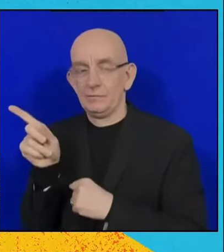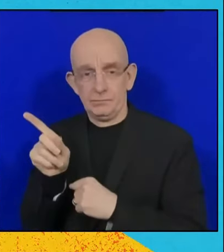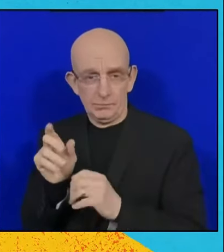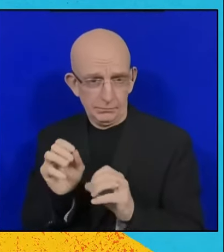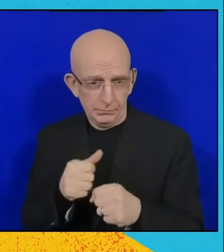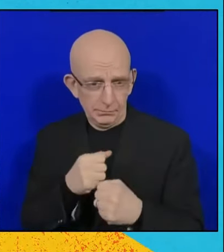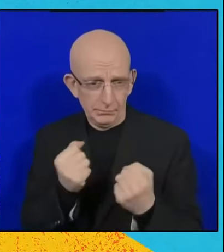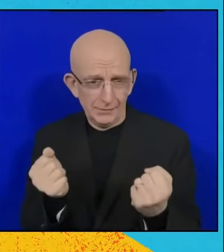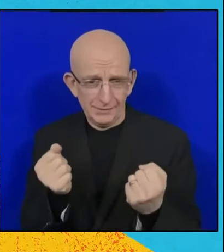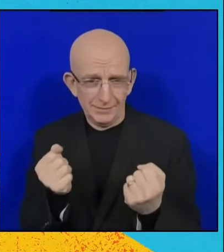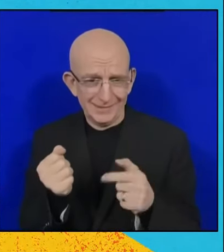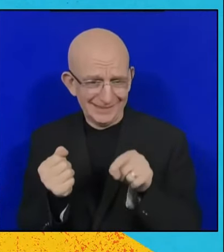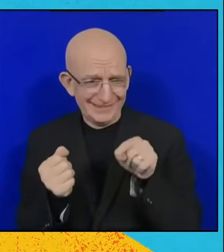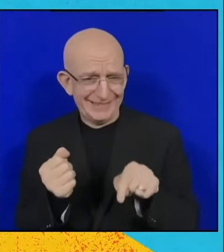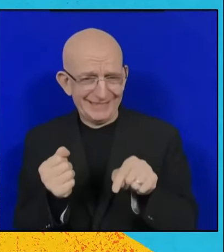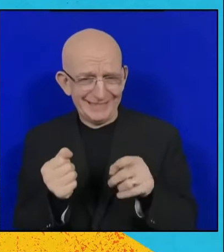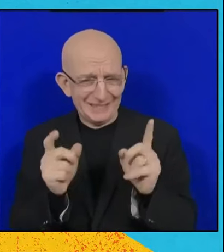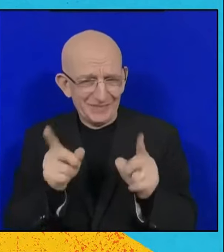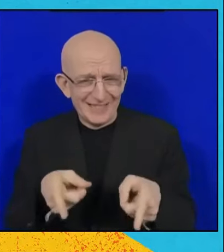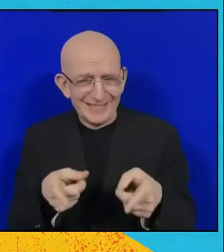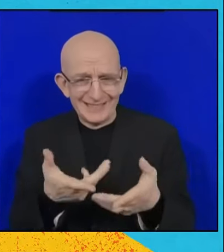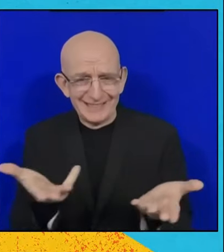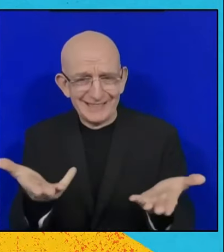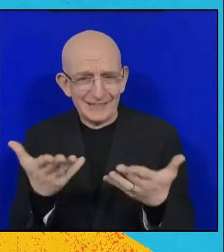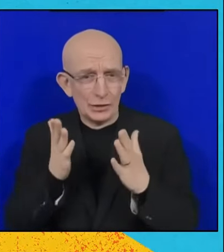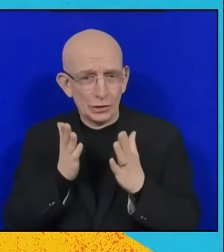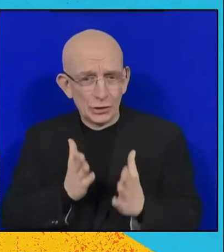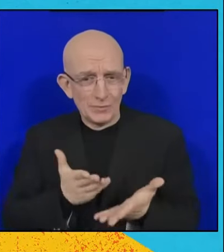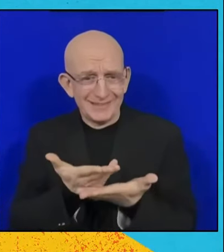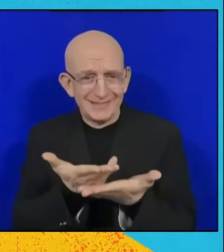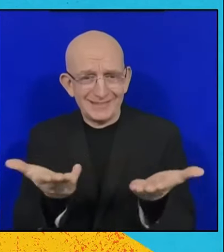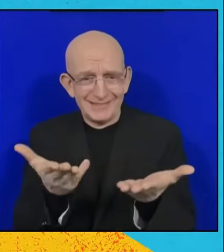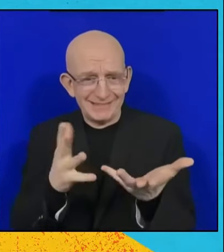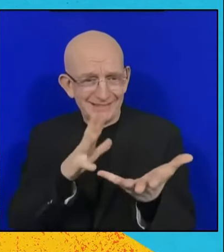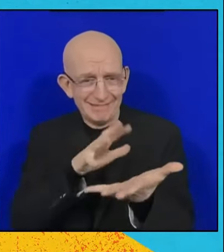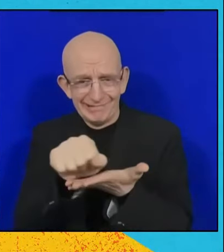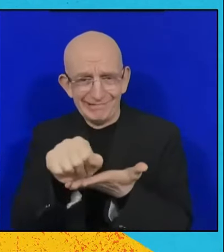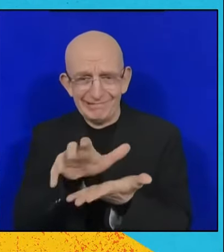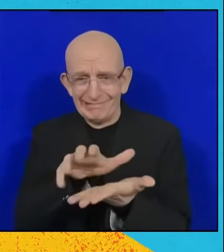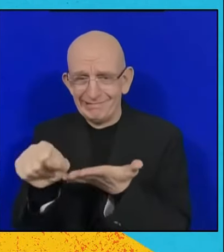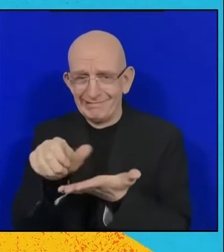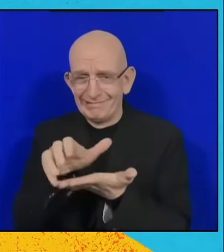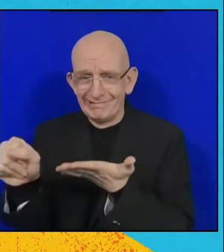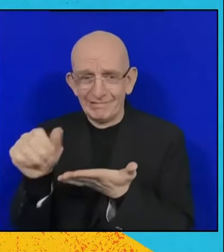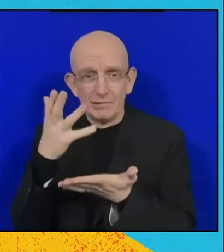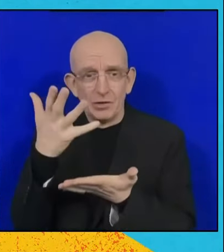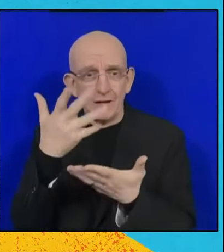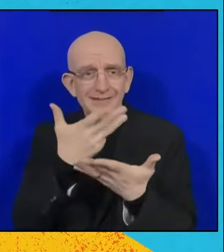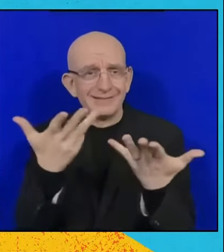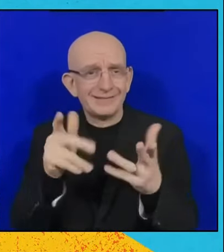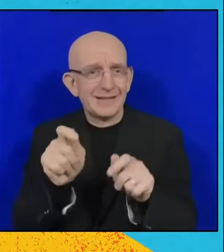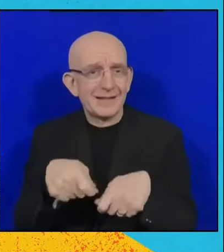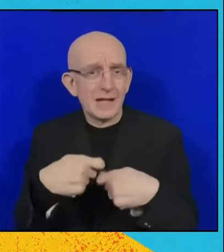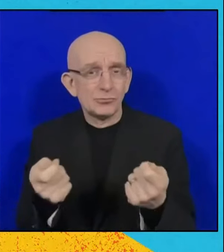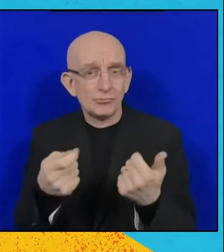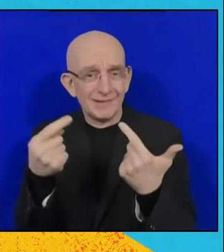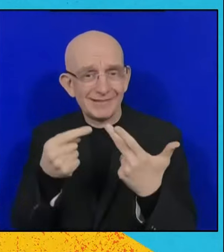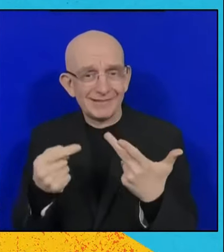resources, to our planet, the only home we have. Keep this in